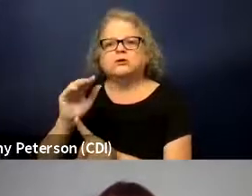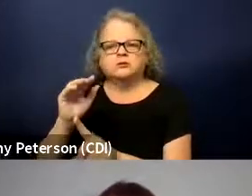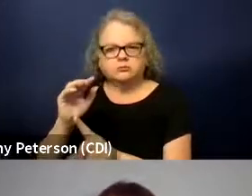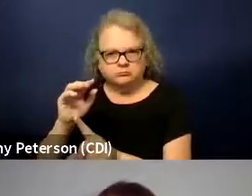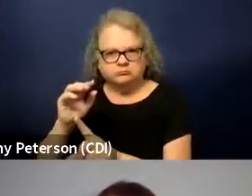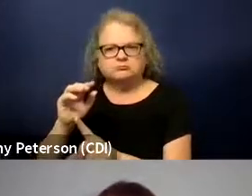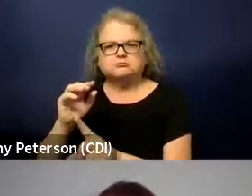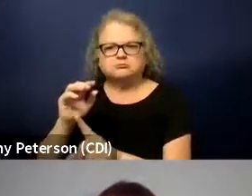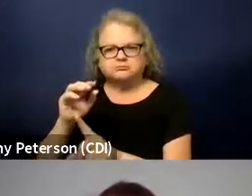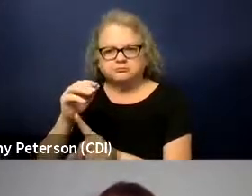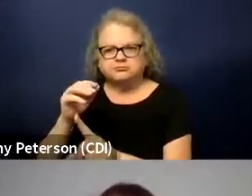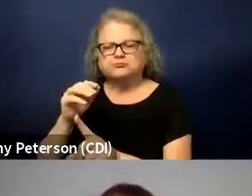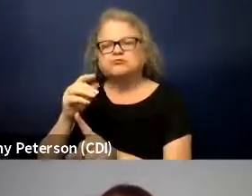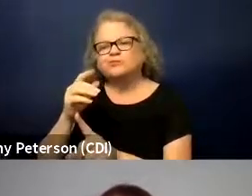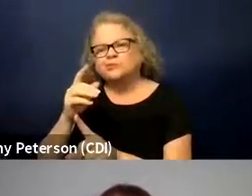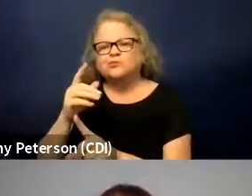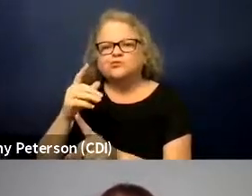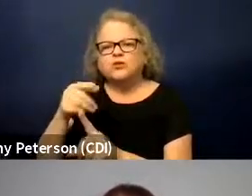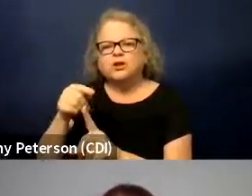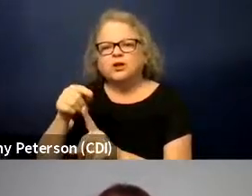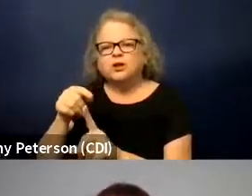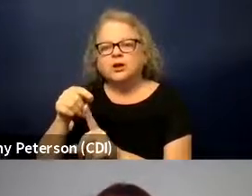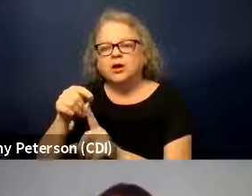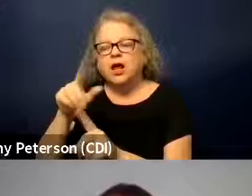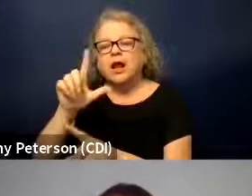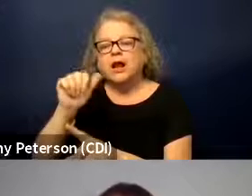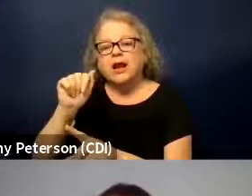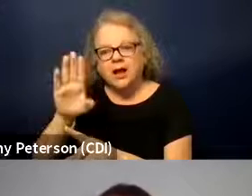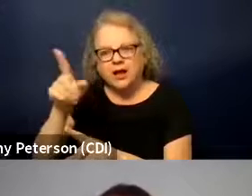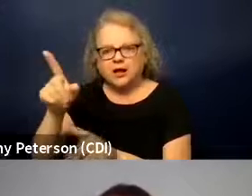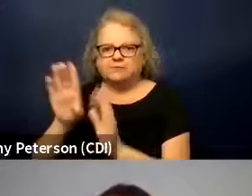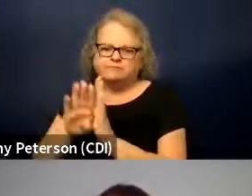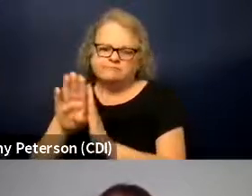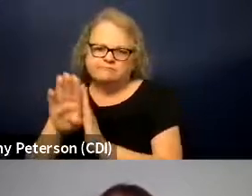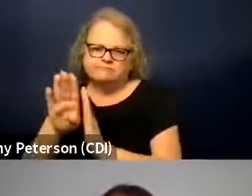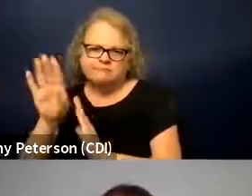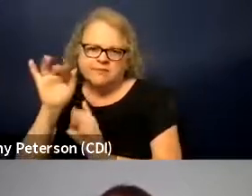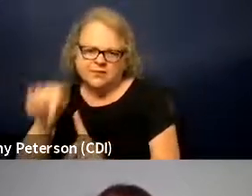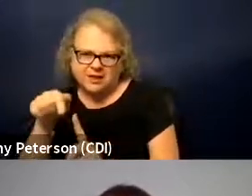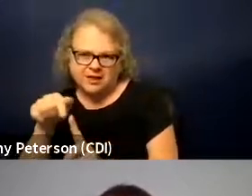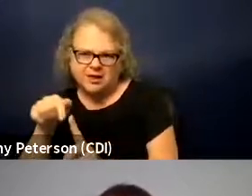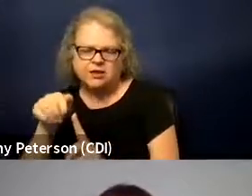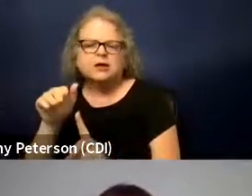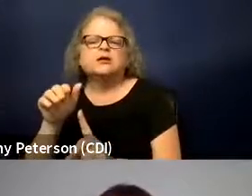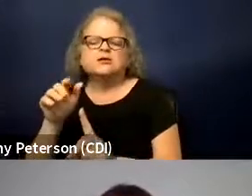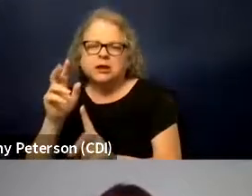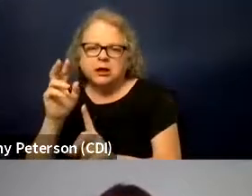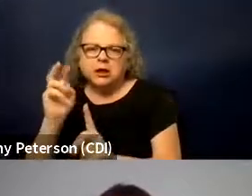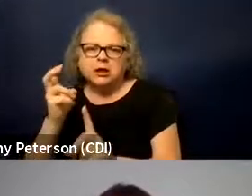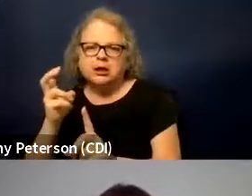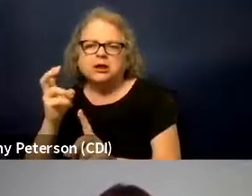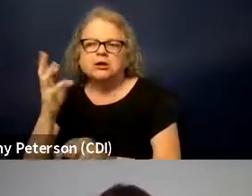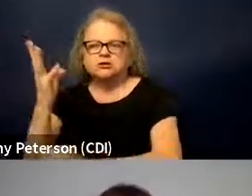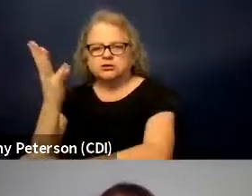IV, intravenous, and then can be given to you by an IV or an injection under your